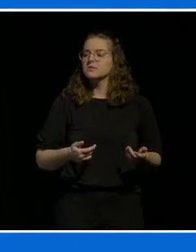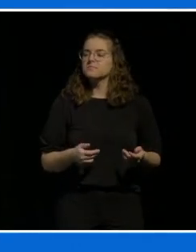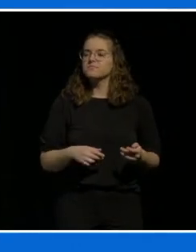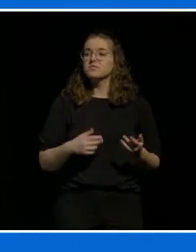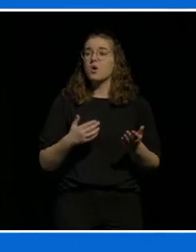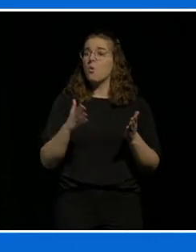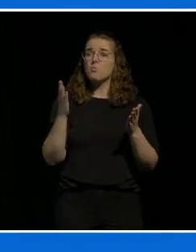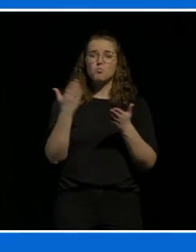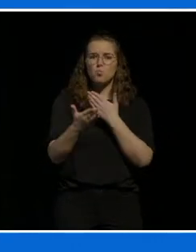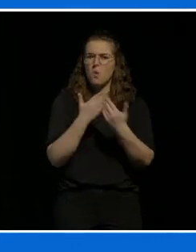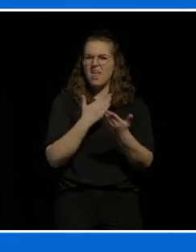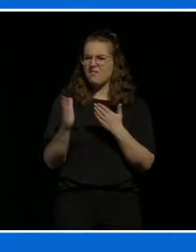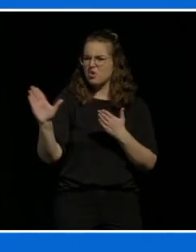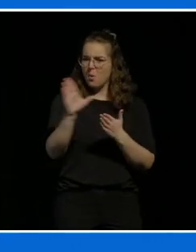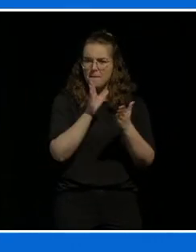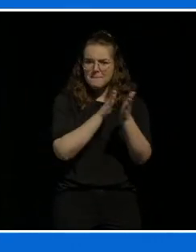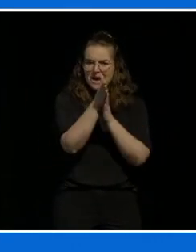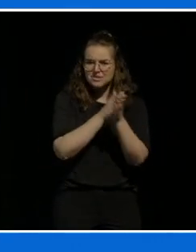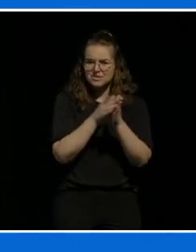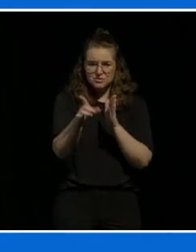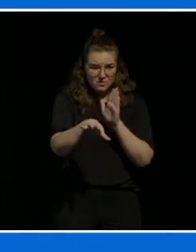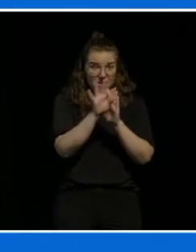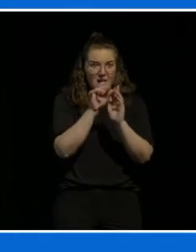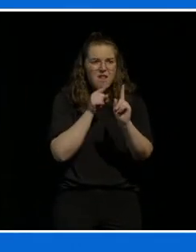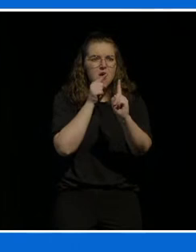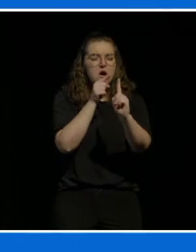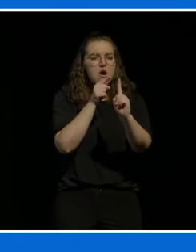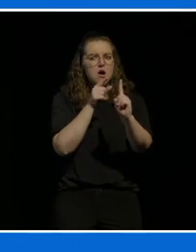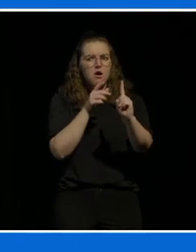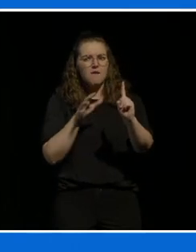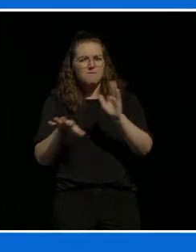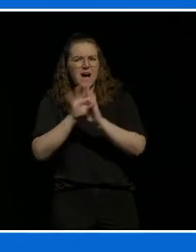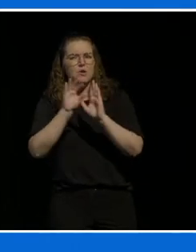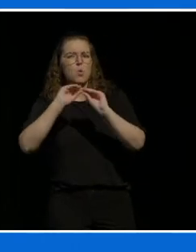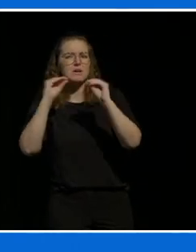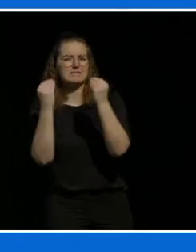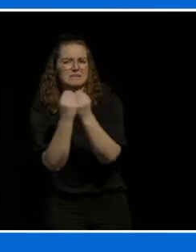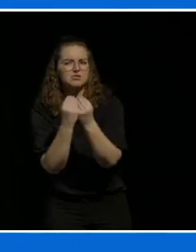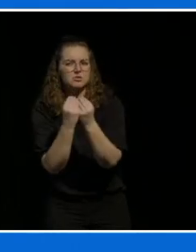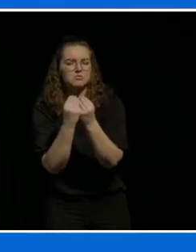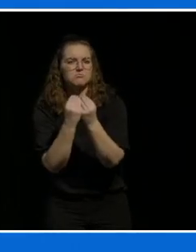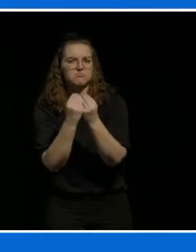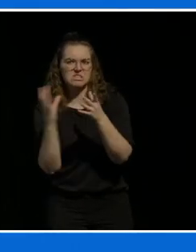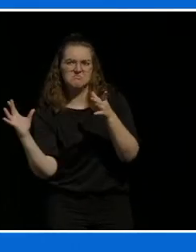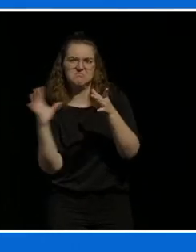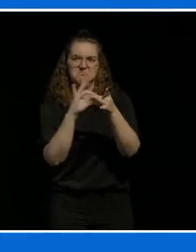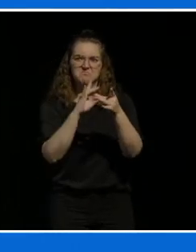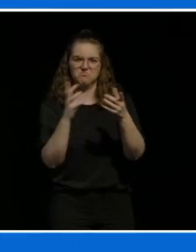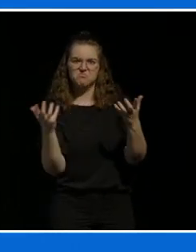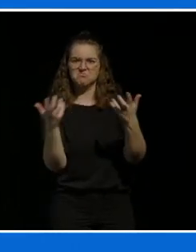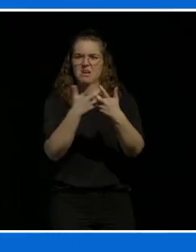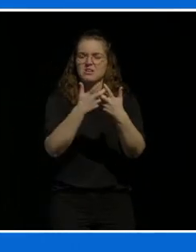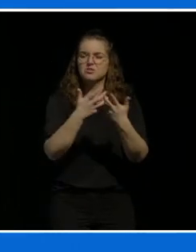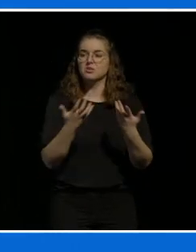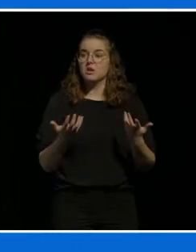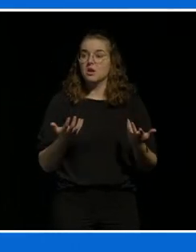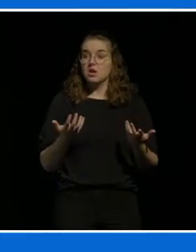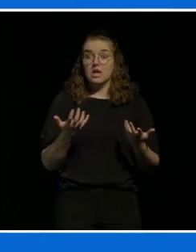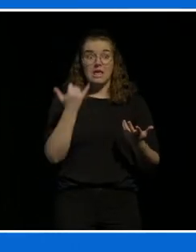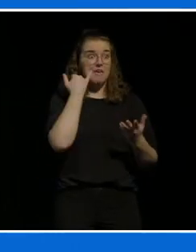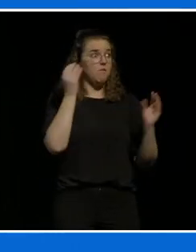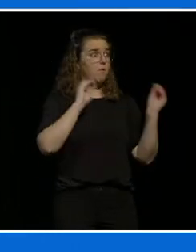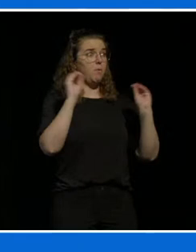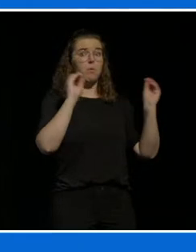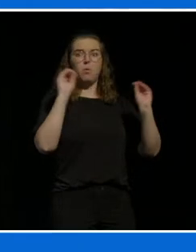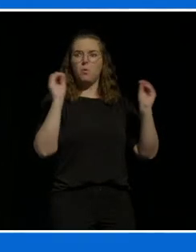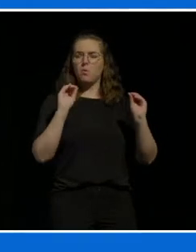your passion is, start finding those organizations that are doing the work. Because there's probably someone out there, right? And if they're not out there, bring together other people that